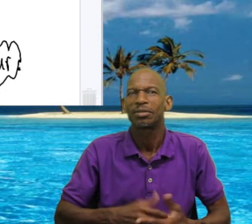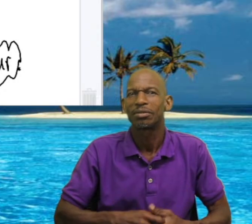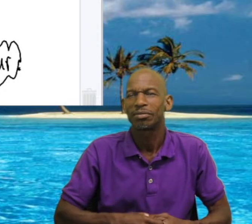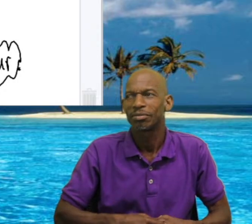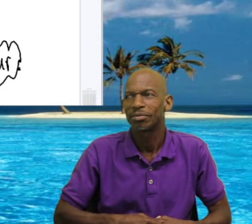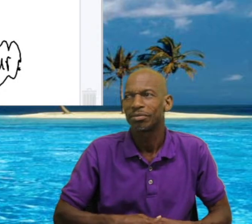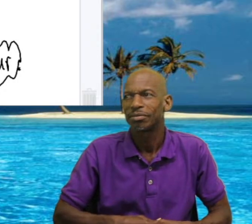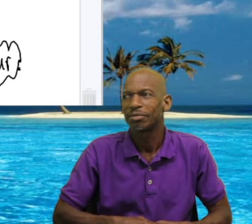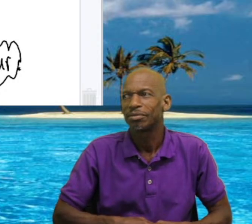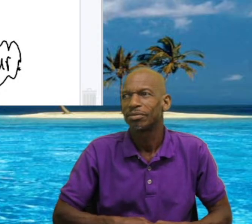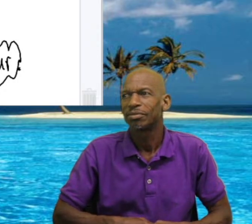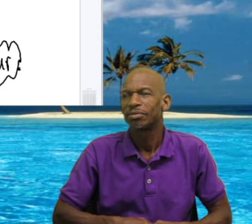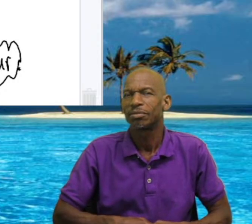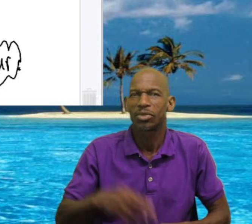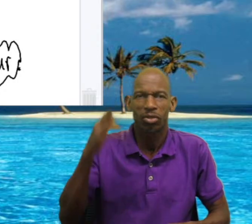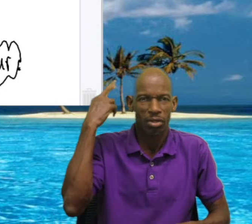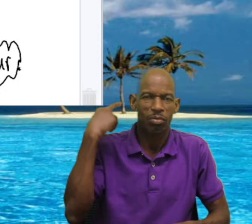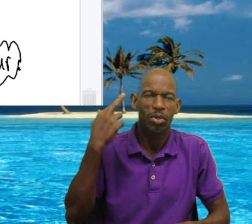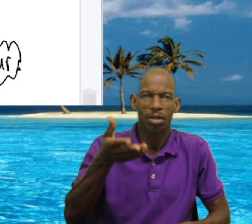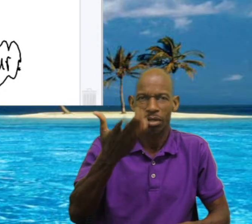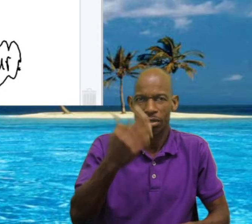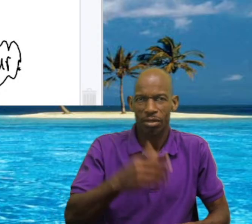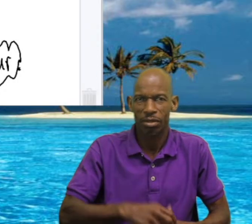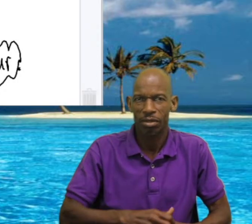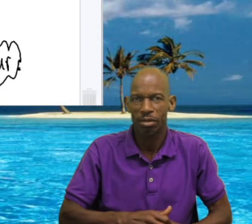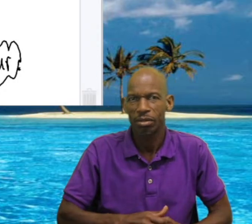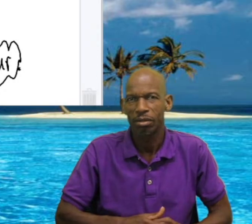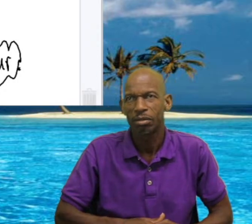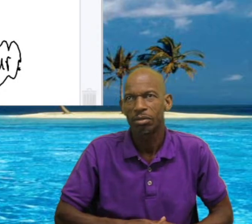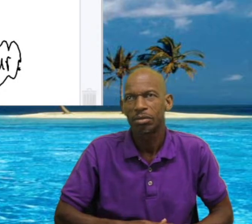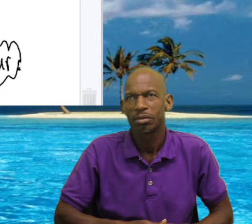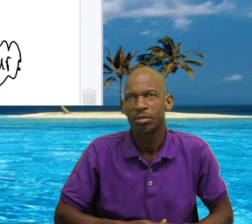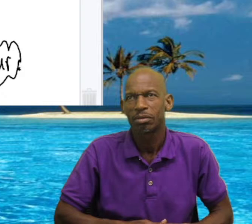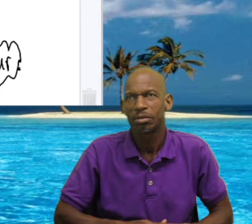All right, Rebecca, go ahead. Rebecca, go ahead.